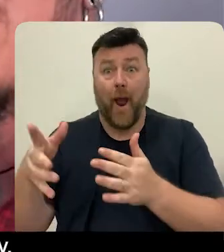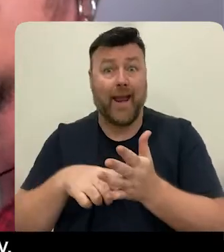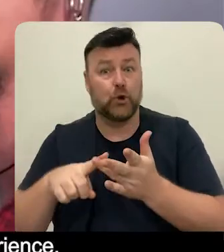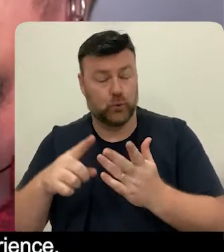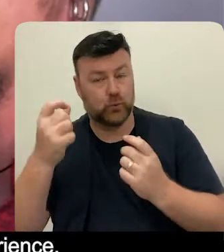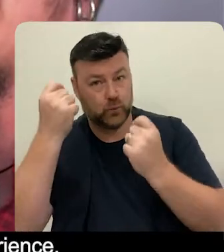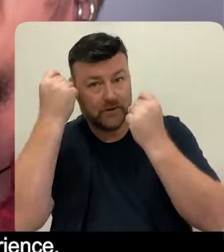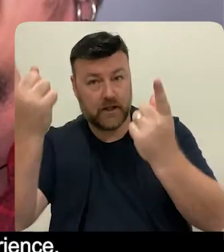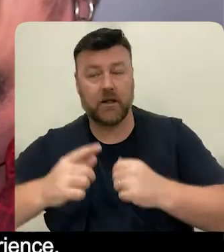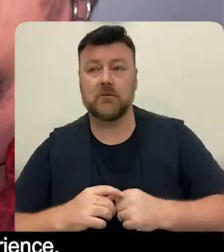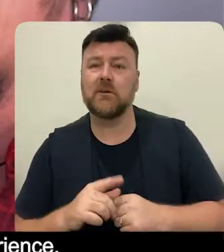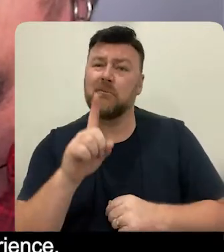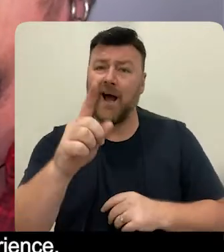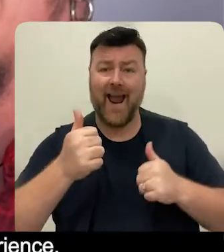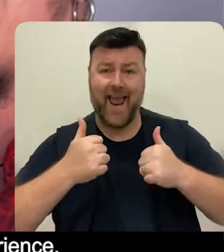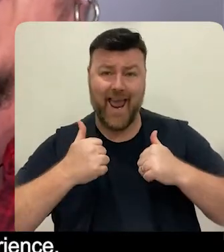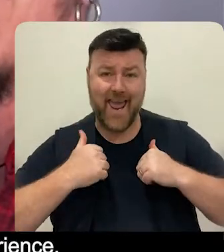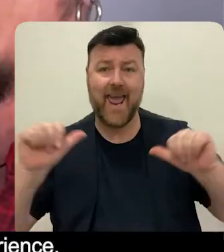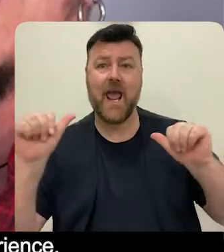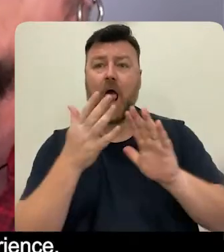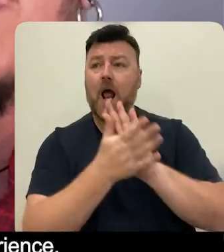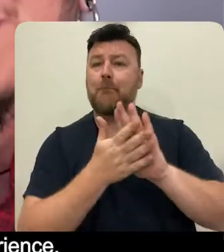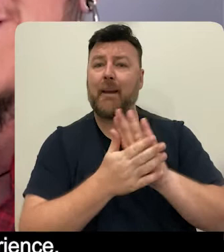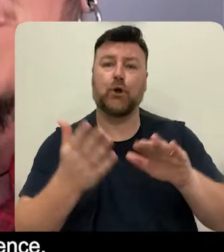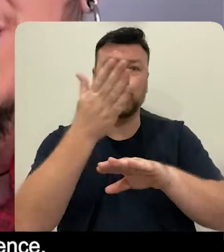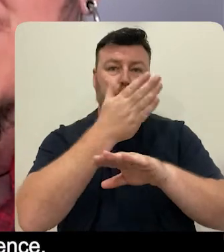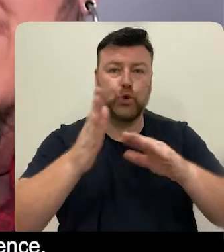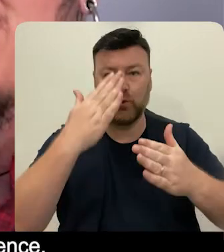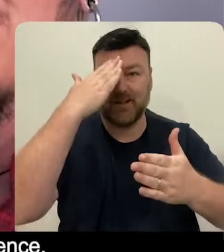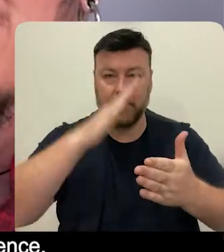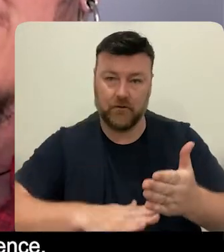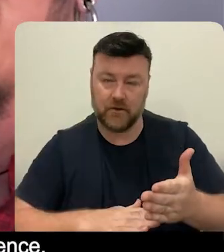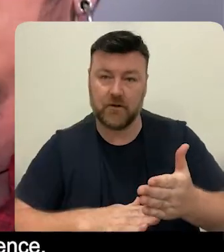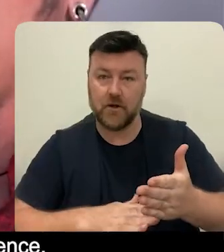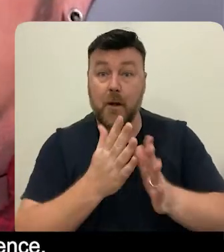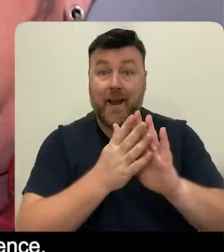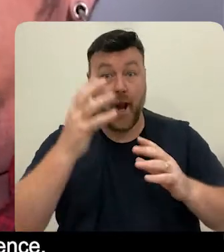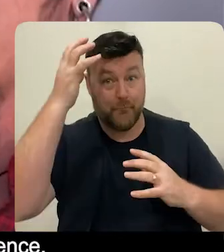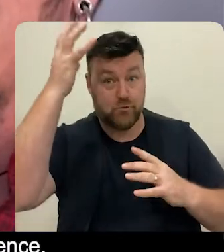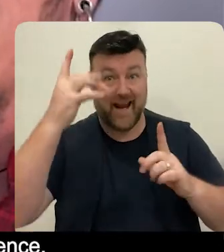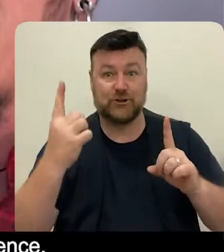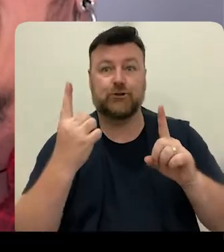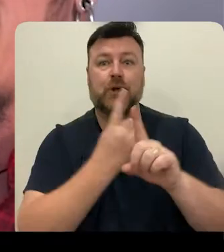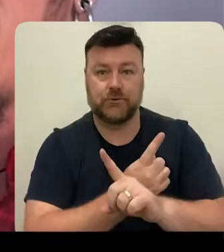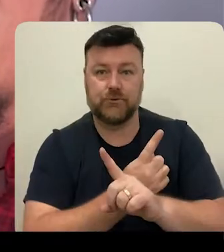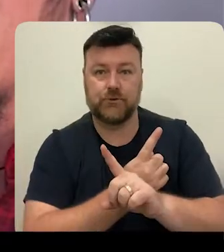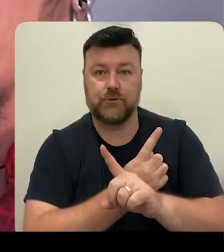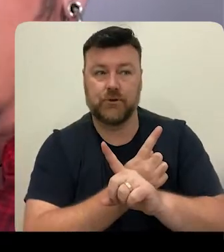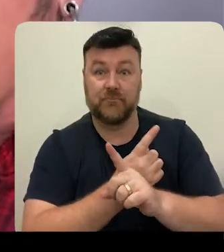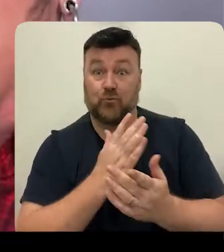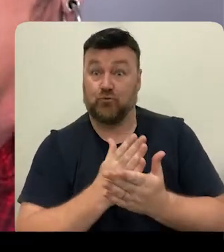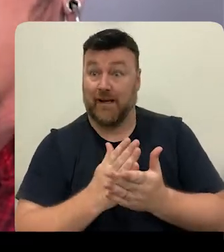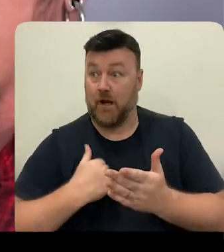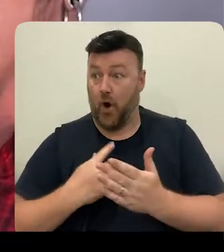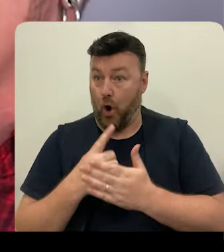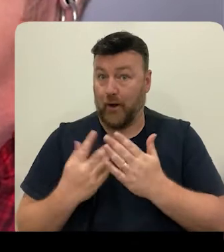that way. But as far as healing is about having a new experience, the brain changes through having a new experience. And I can only